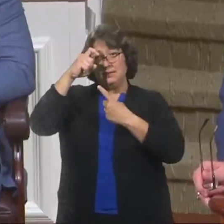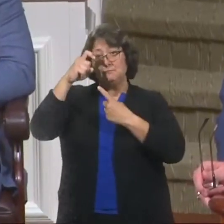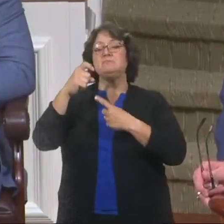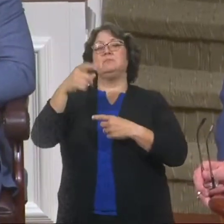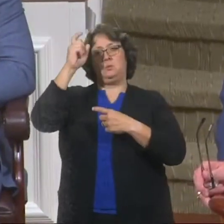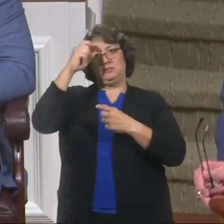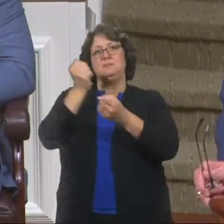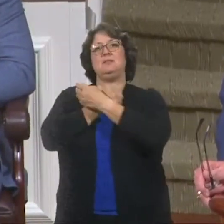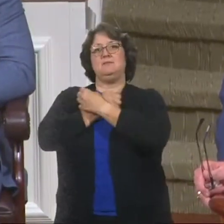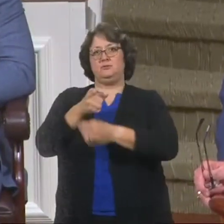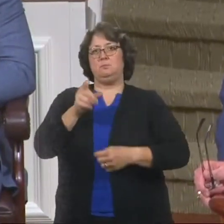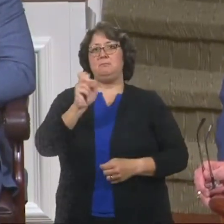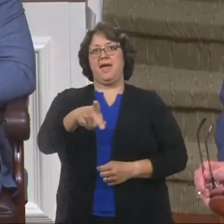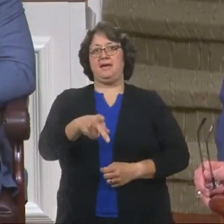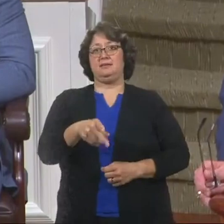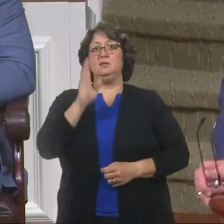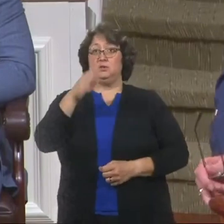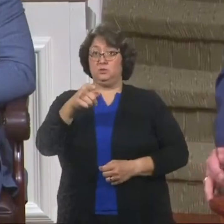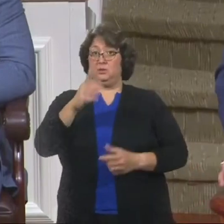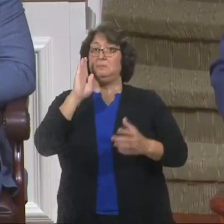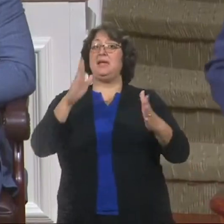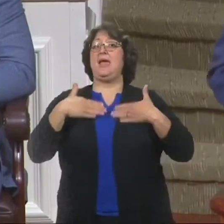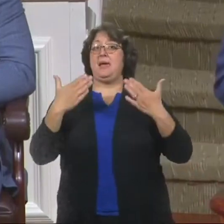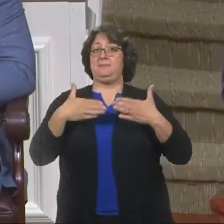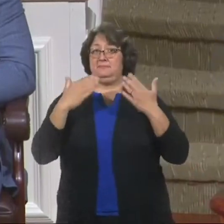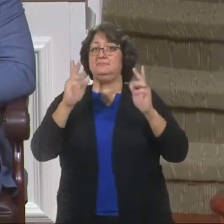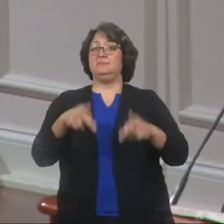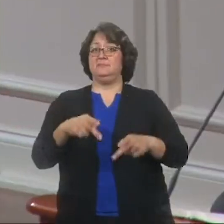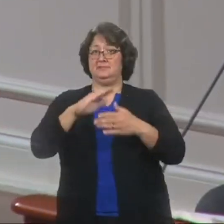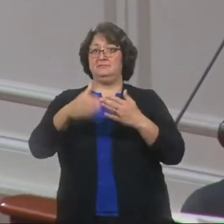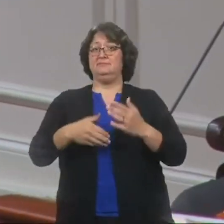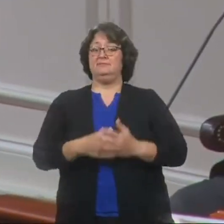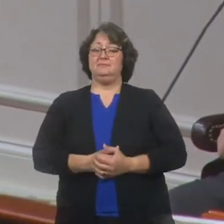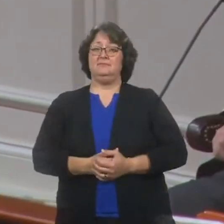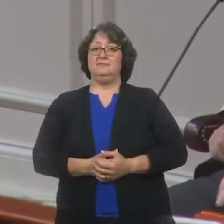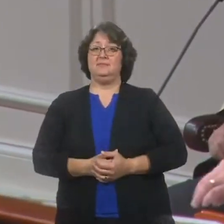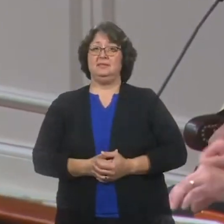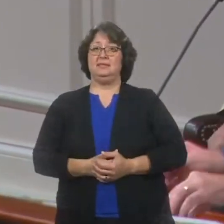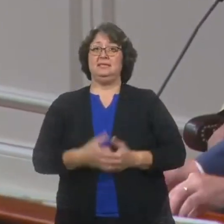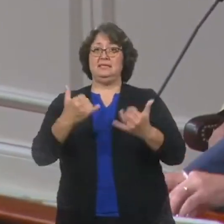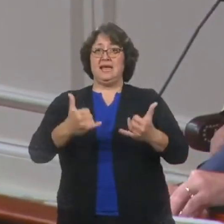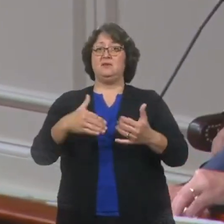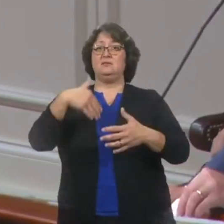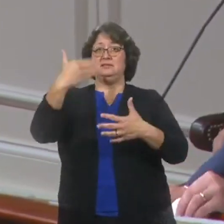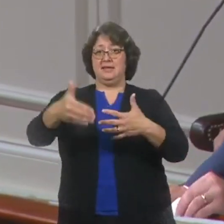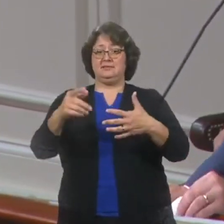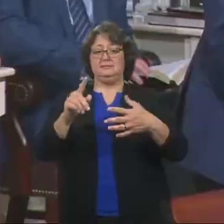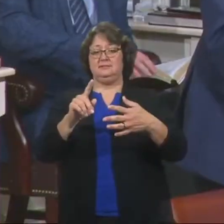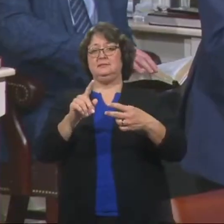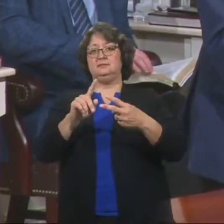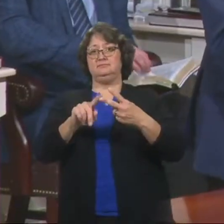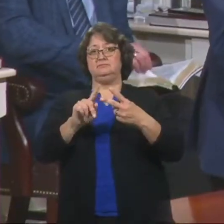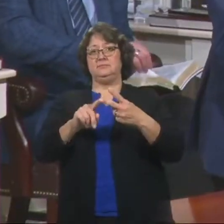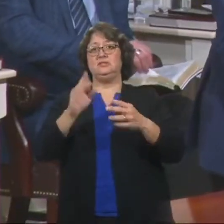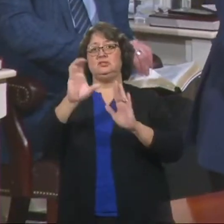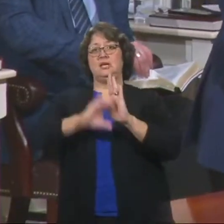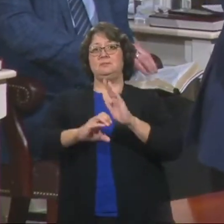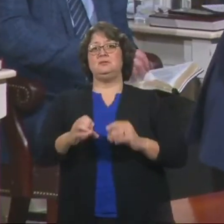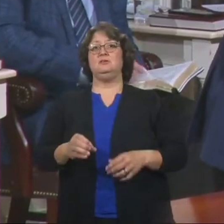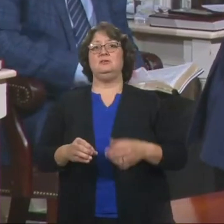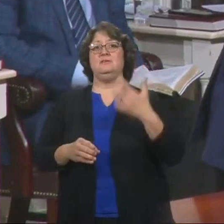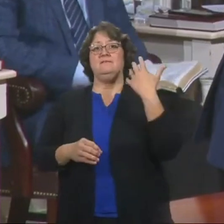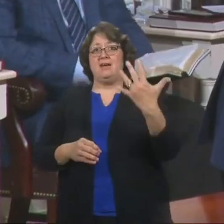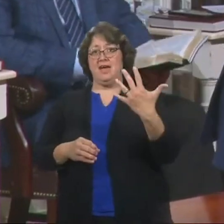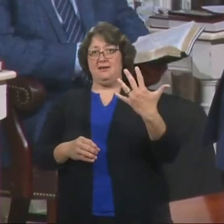you back. You'll be the happy camper in the end of that. Let's look at the next thing we're supposed to love. If you would please turn to chapter 5. And this